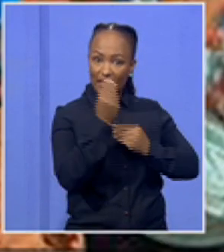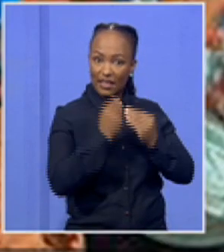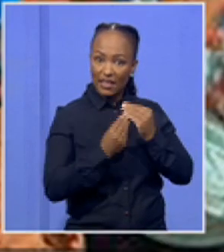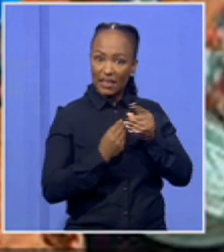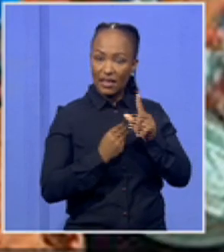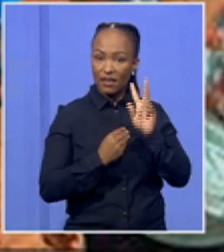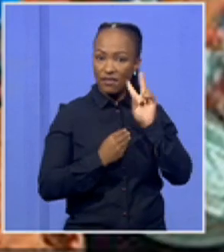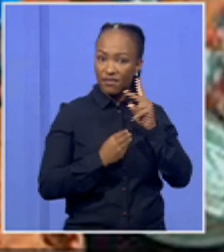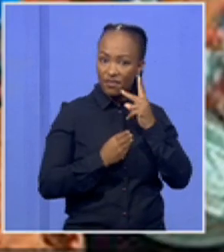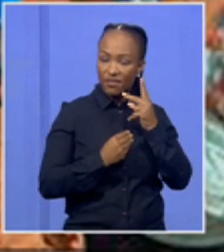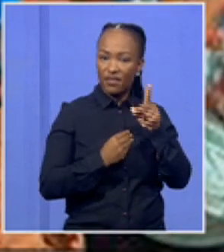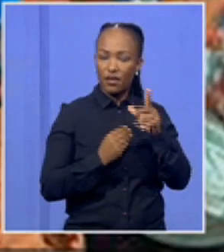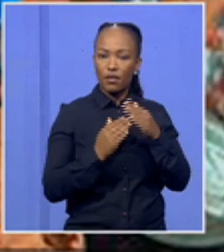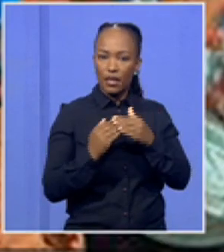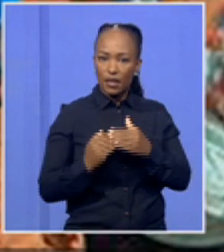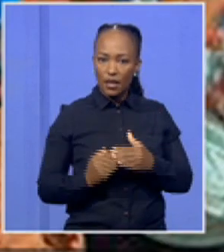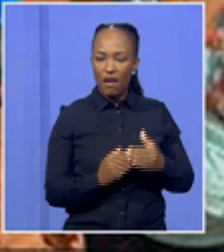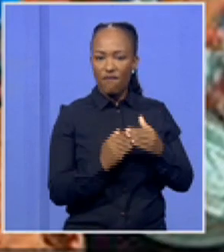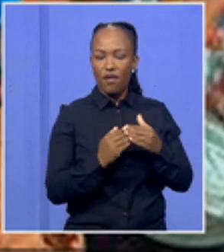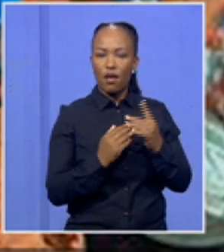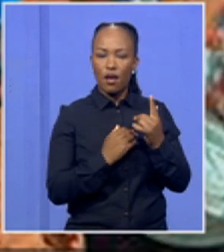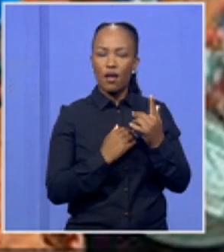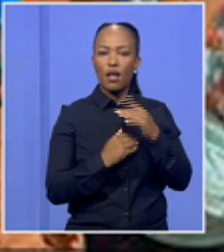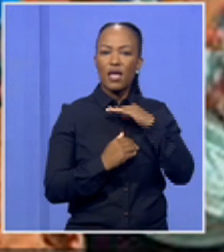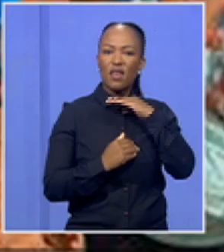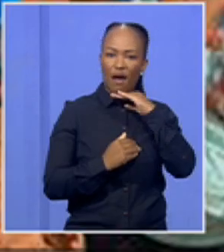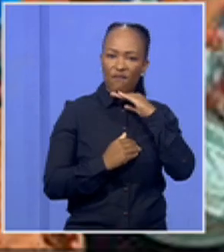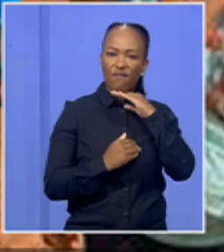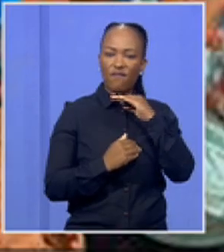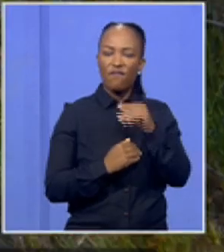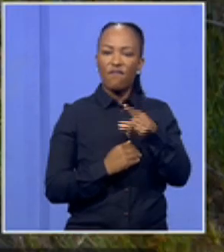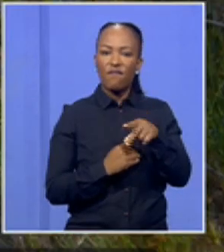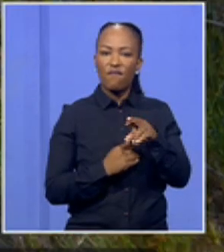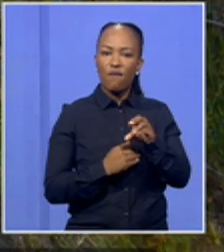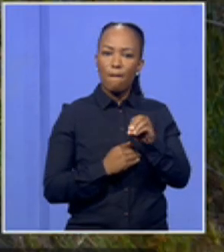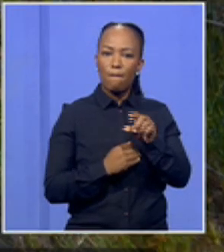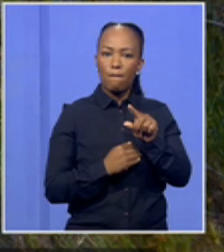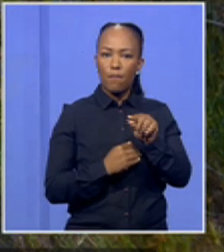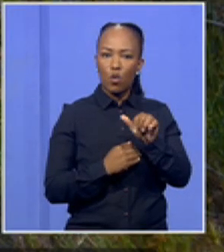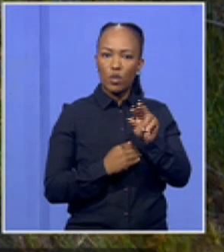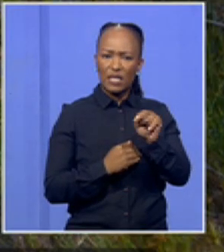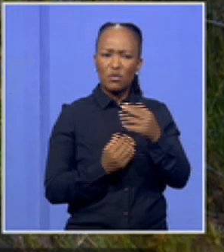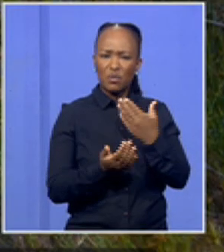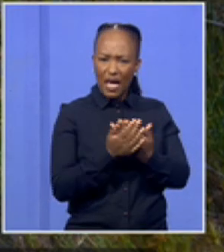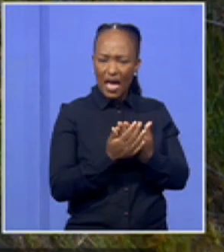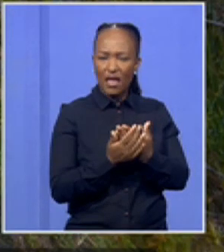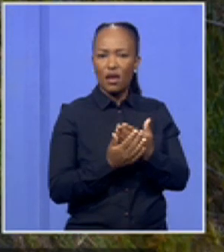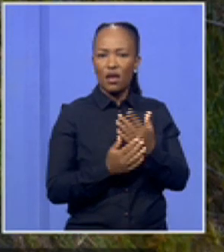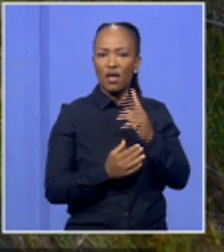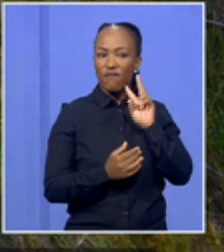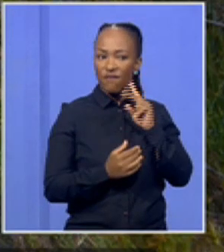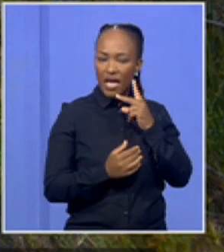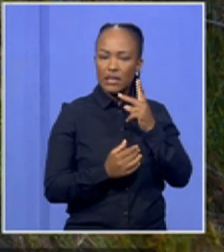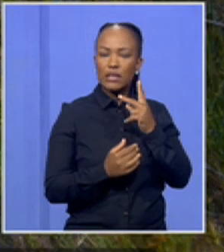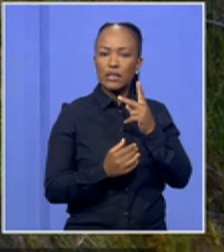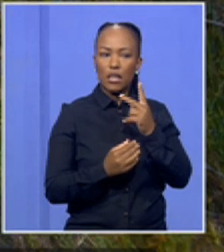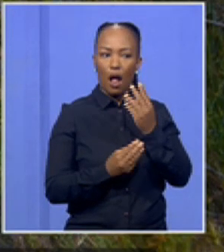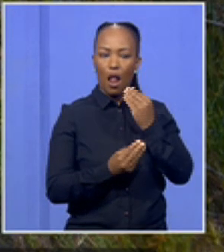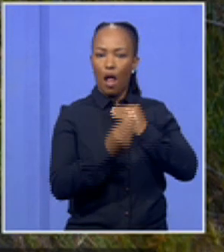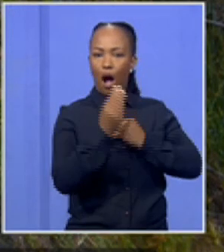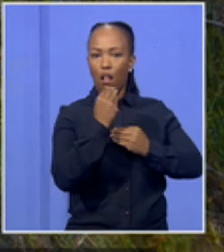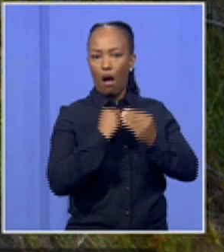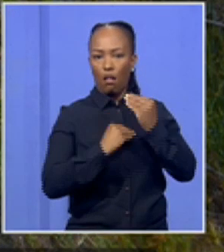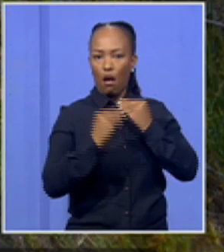careful to get enough protein. You can get it from plants, but yeah, you need to see that you get this. And especially also